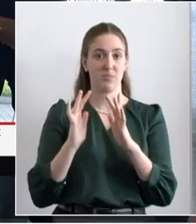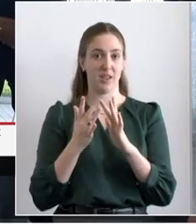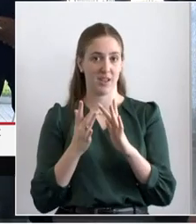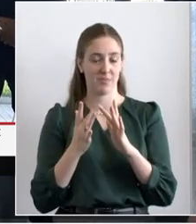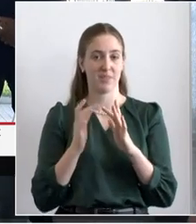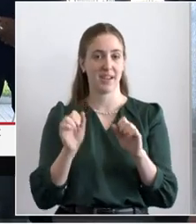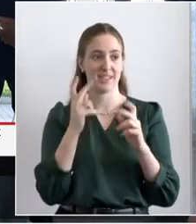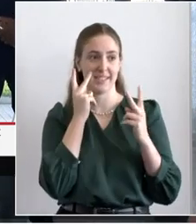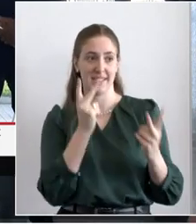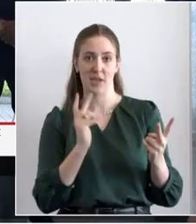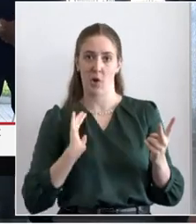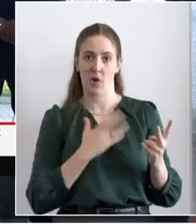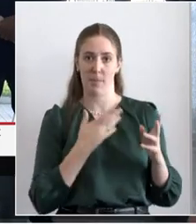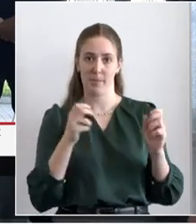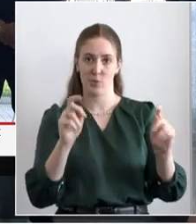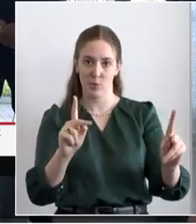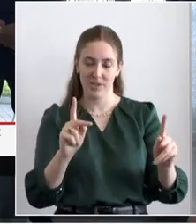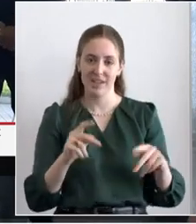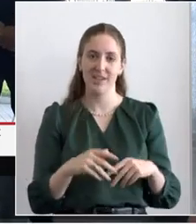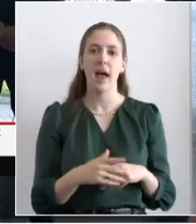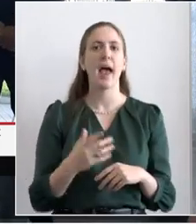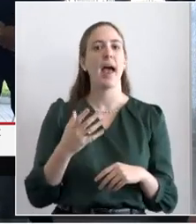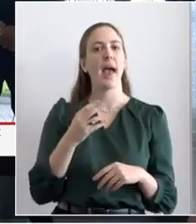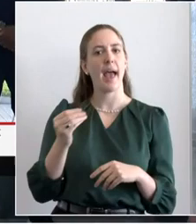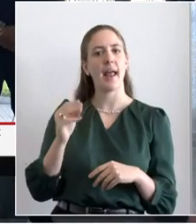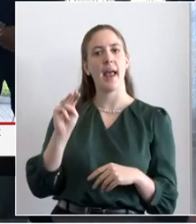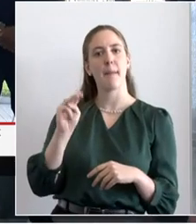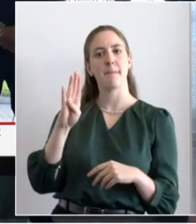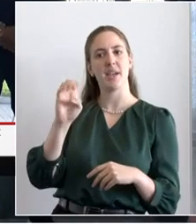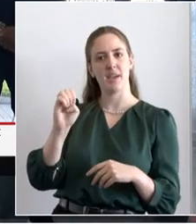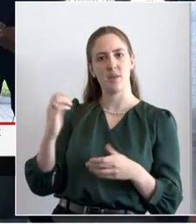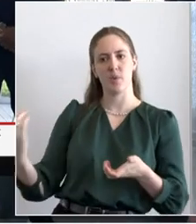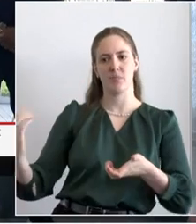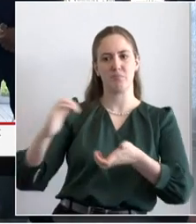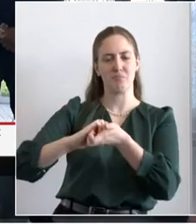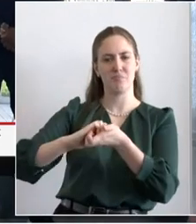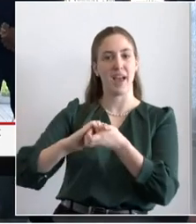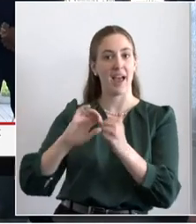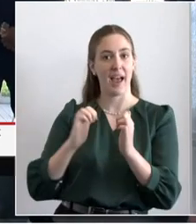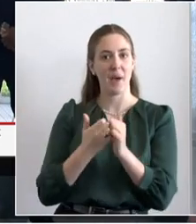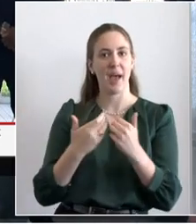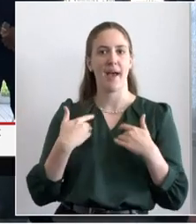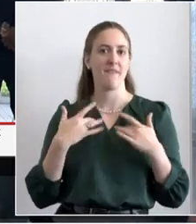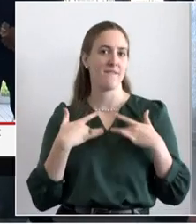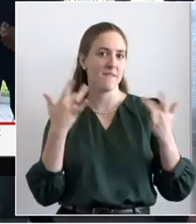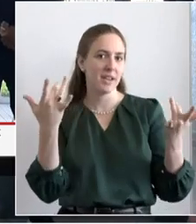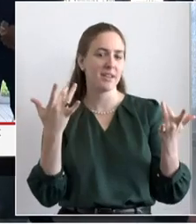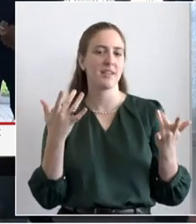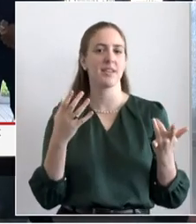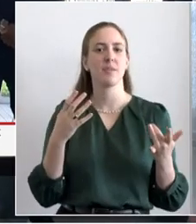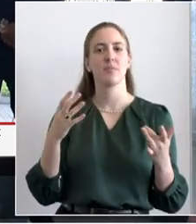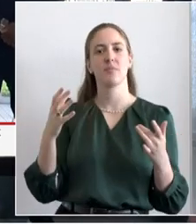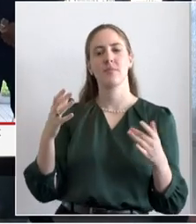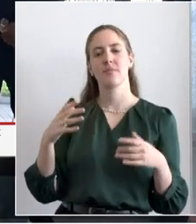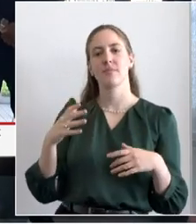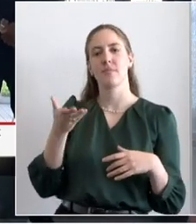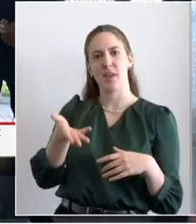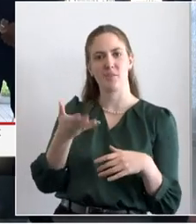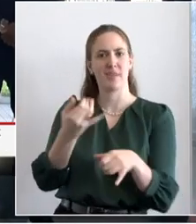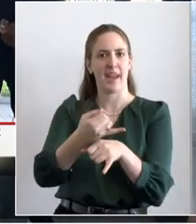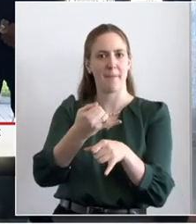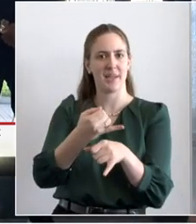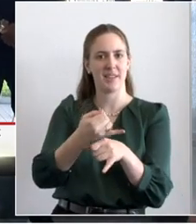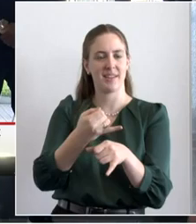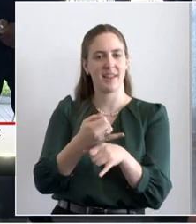processes. We've also developed relationships with the MBEs by hosting diverse supplier events and business fairs on campus and participating in DCAP